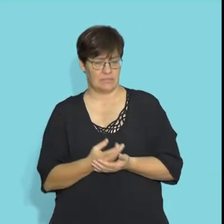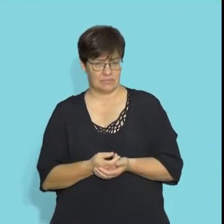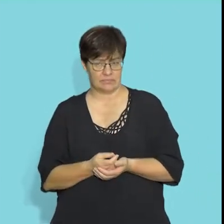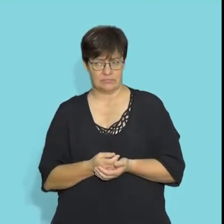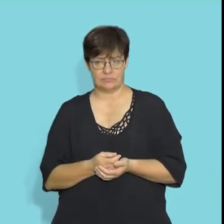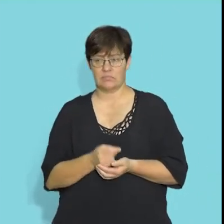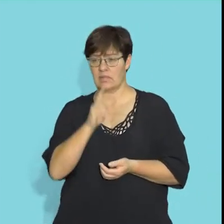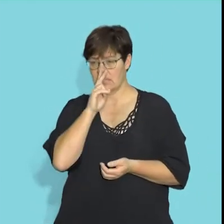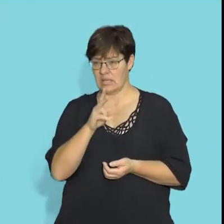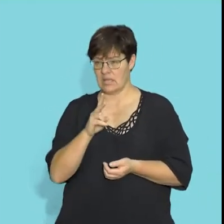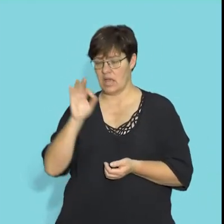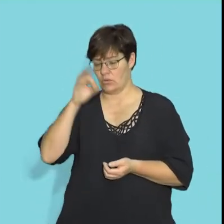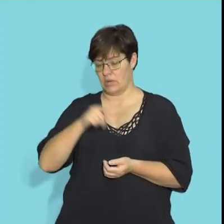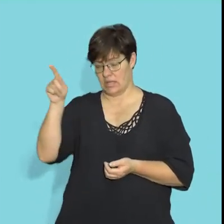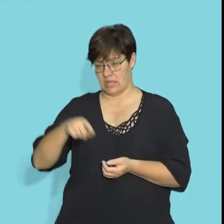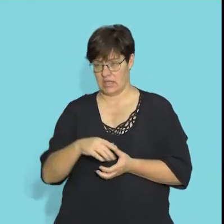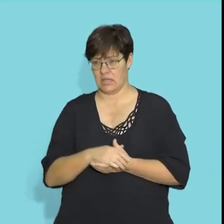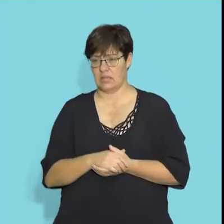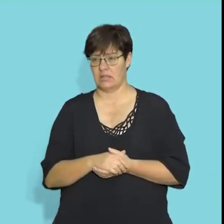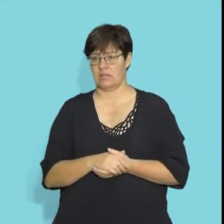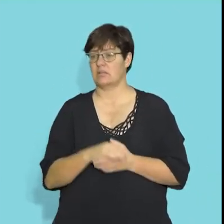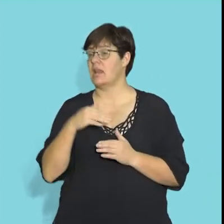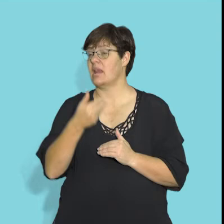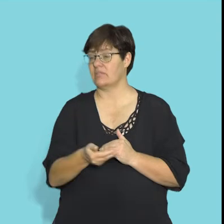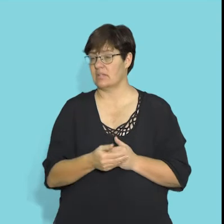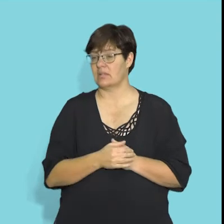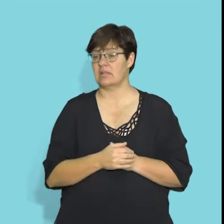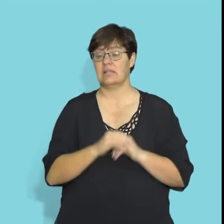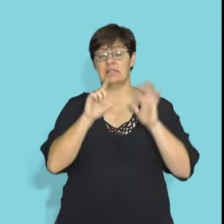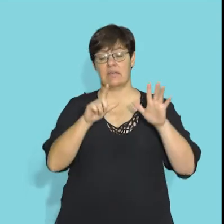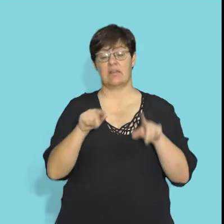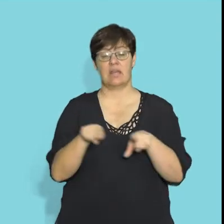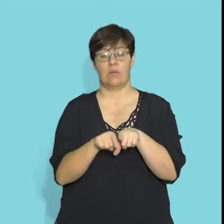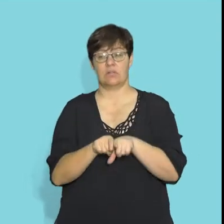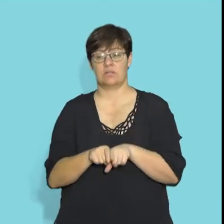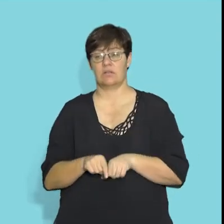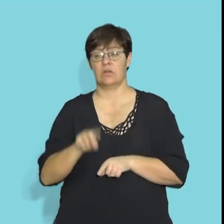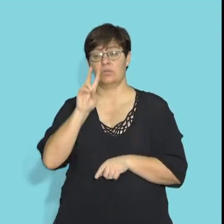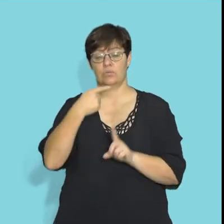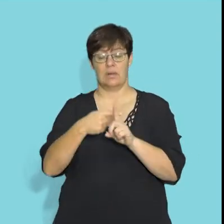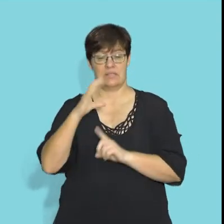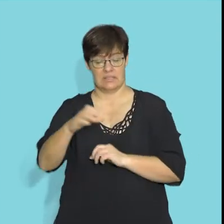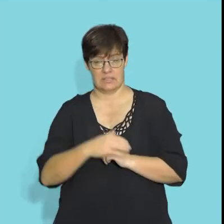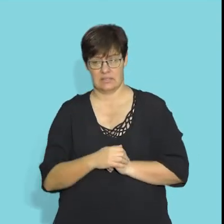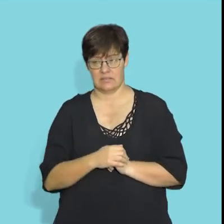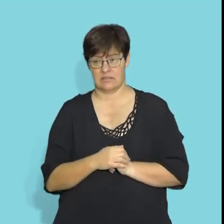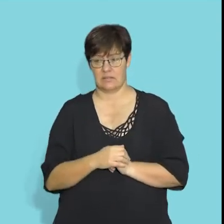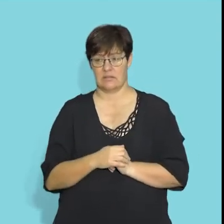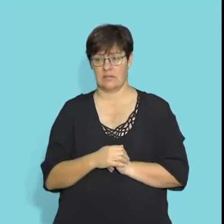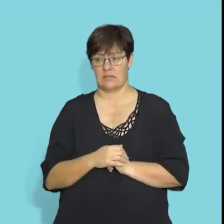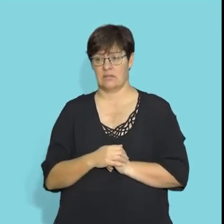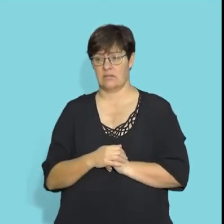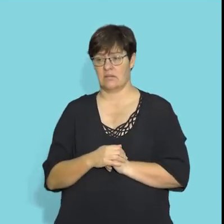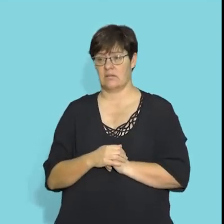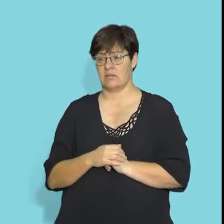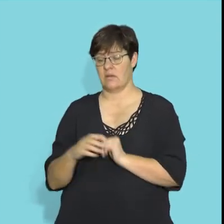do that. Here I can see the 3's cancel out. All I'm left with is 7 equals 2 plus c. If